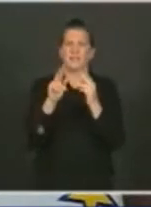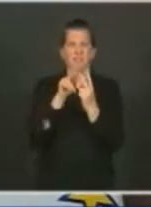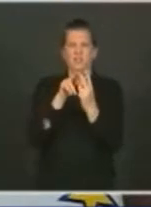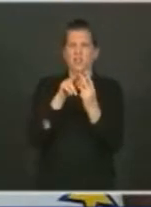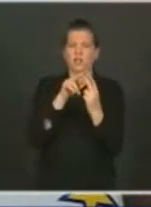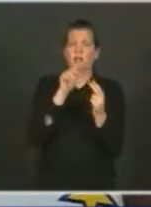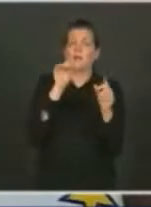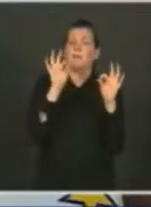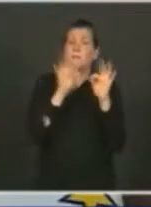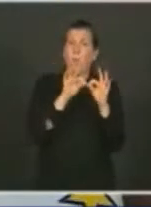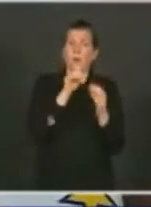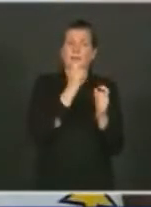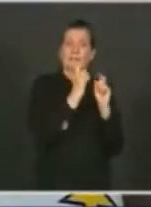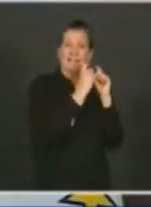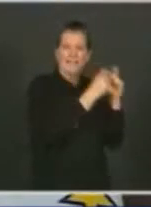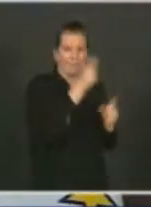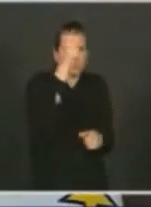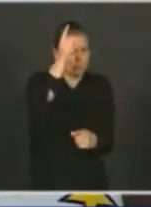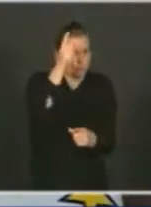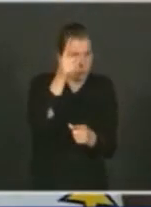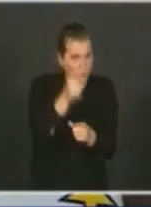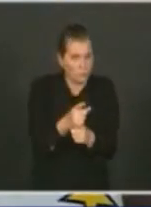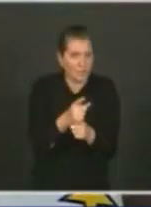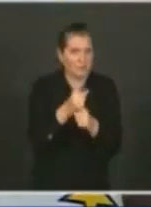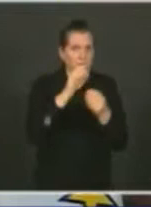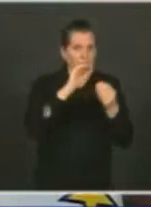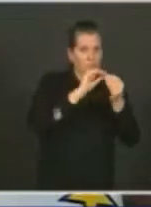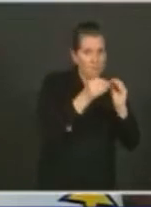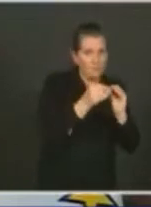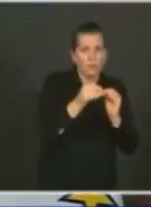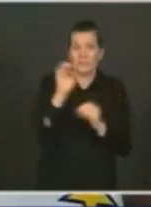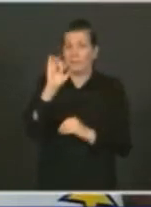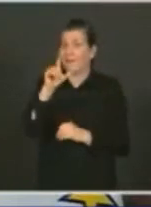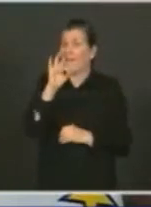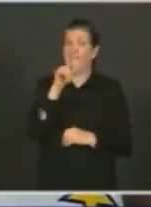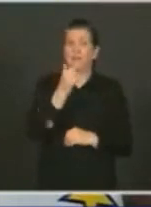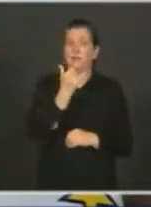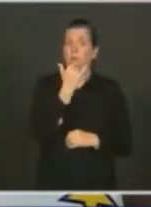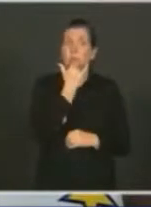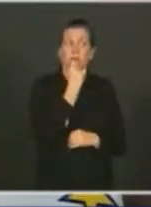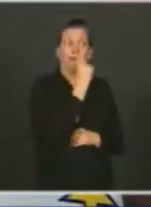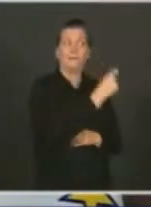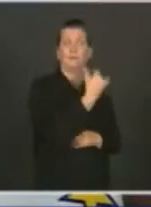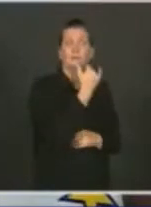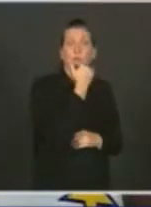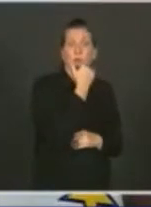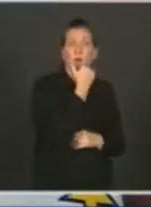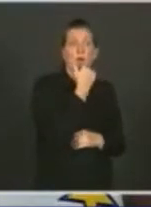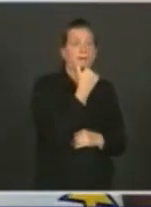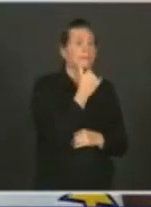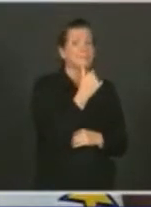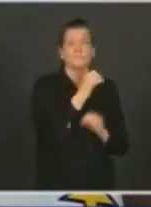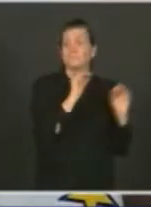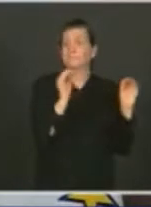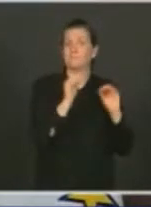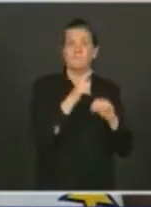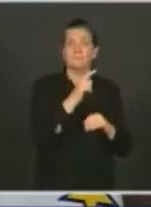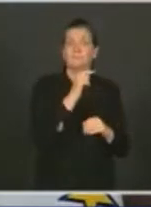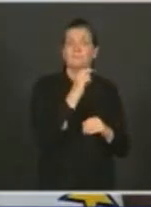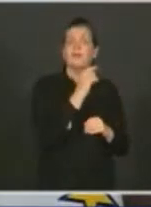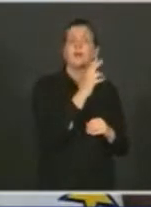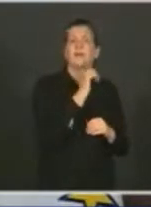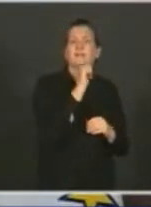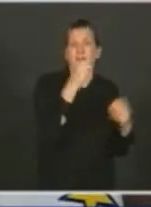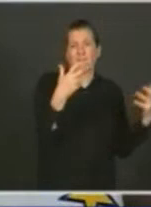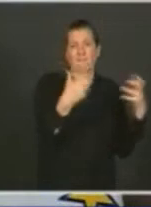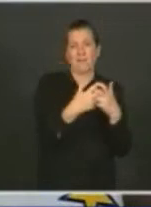because it's that phone number or email that we will use to authenticate that you are who you say you are when you try to